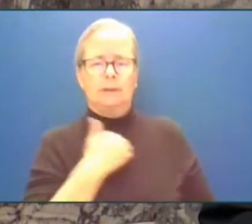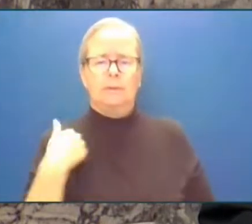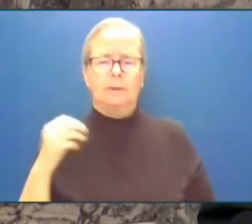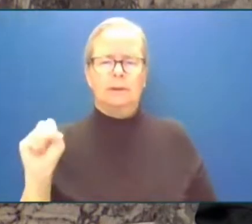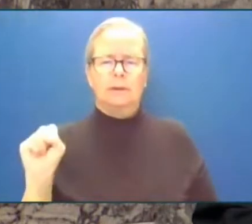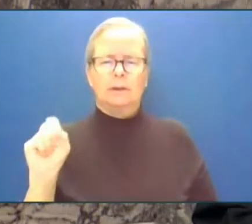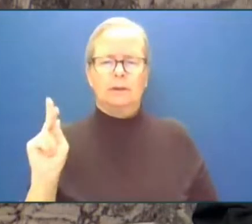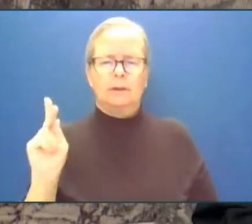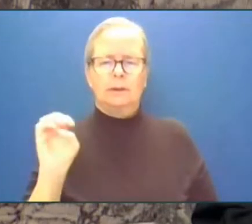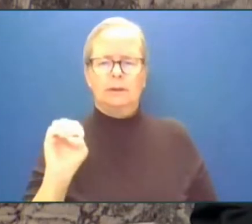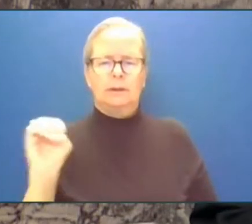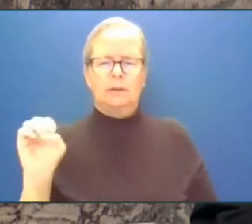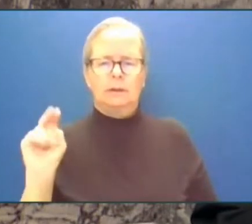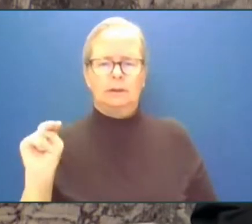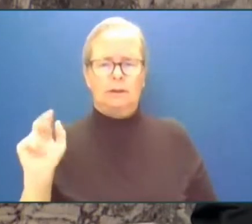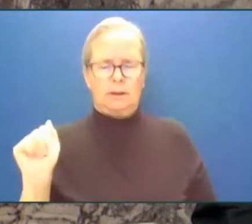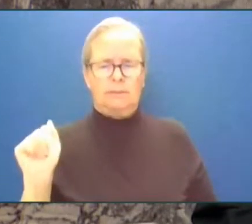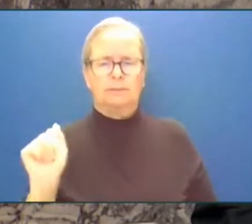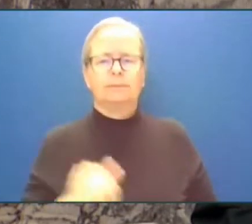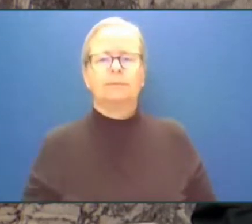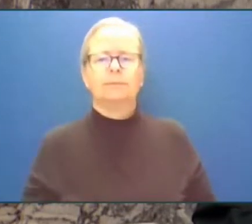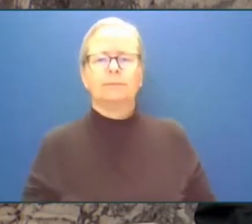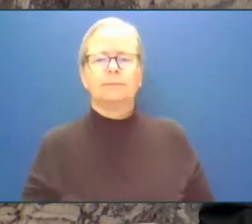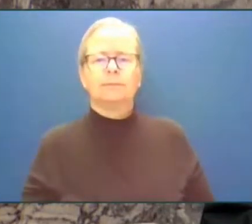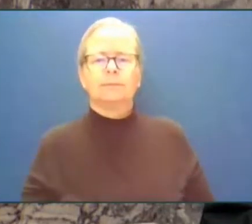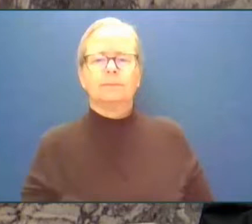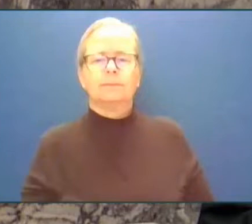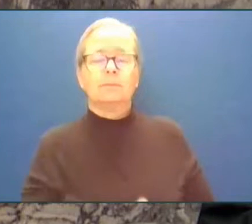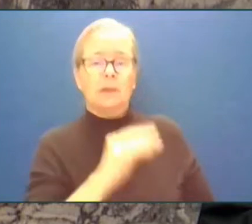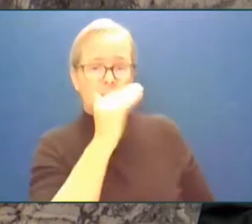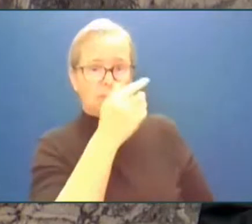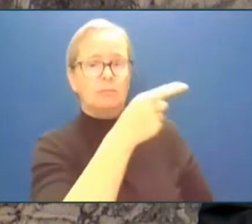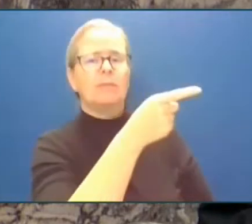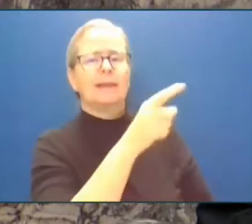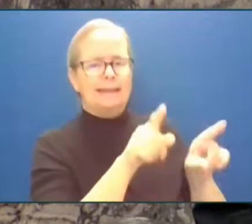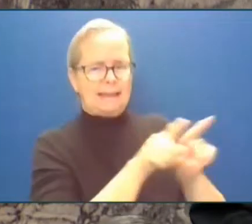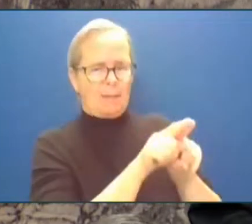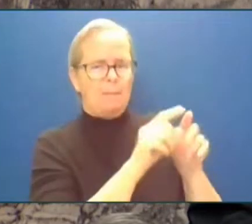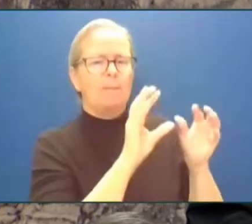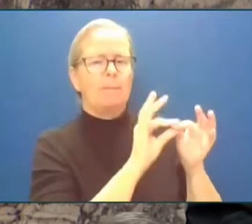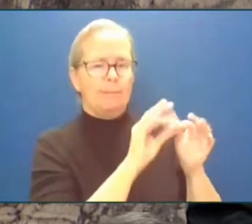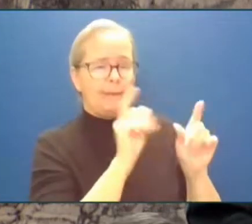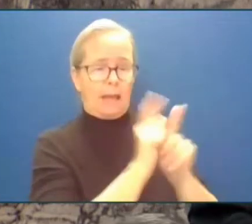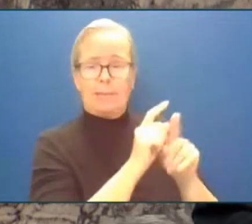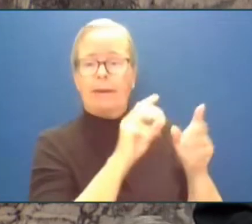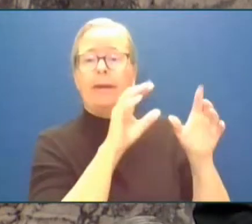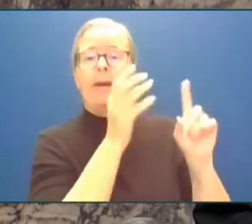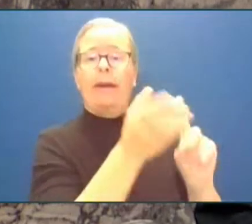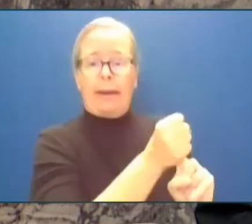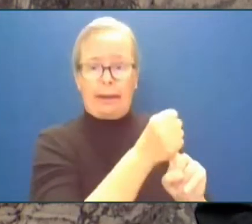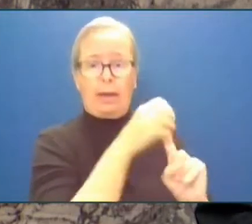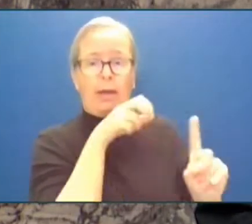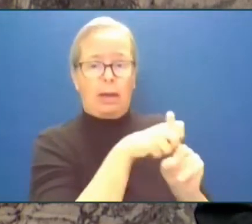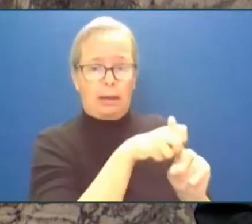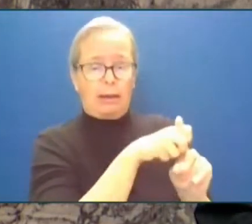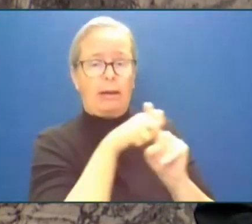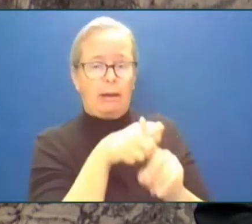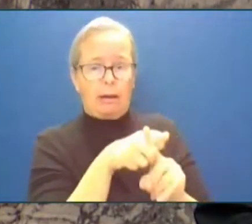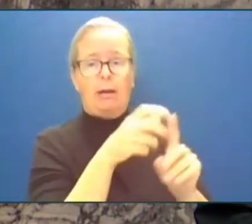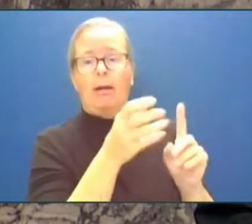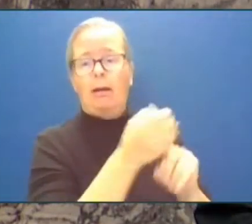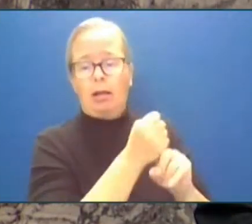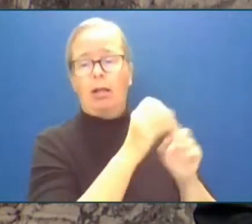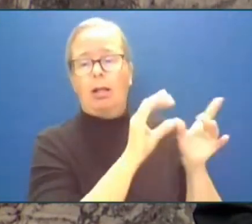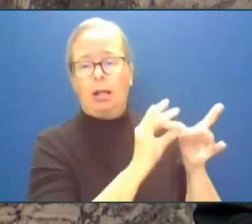the catch and release program that was actually started by the previous Attorney General. I mean, he said it. Arresting people is